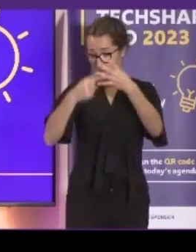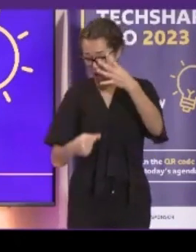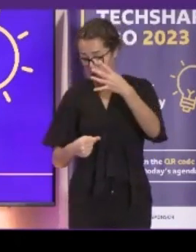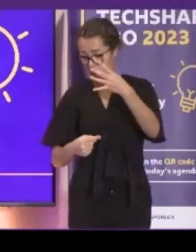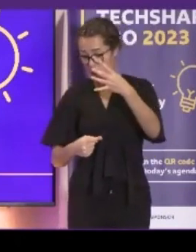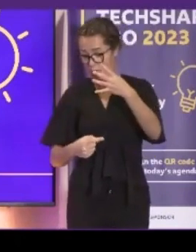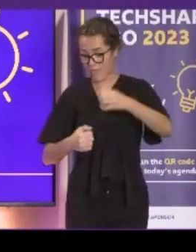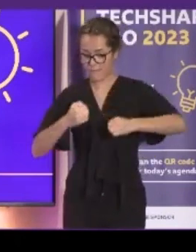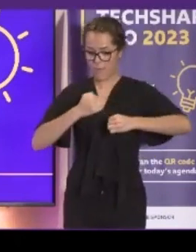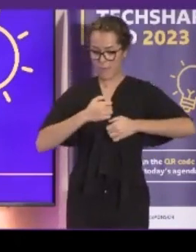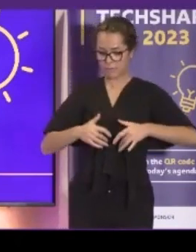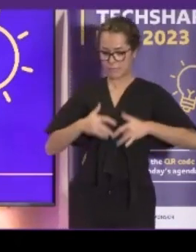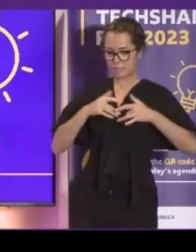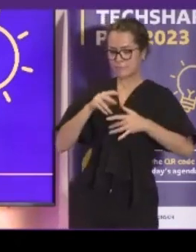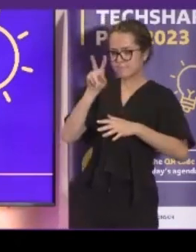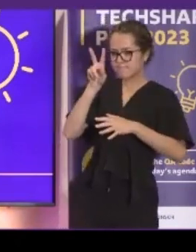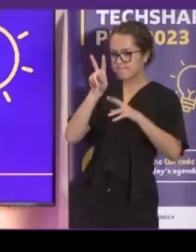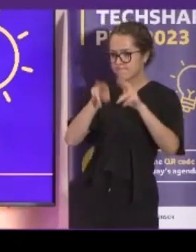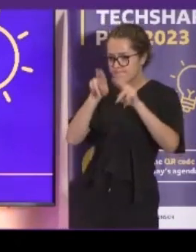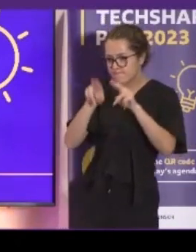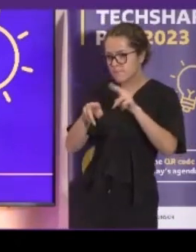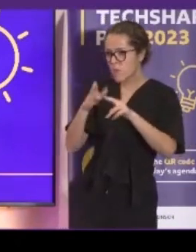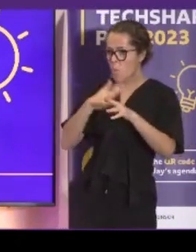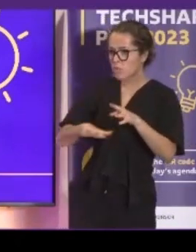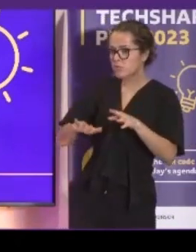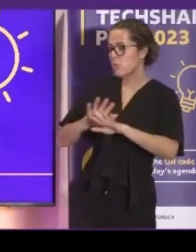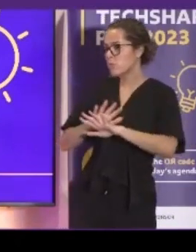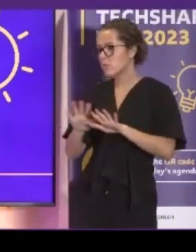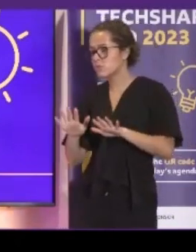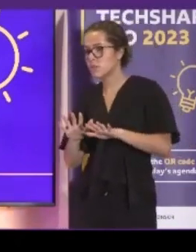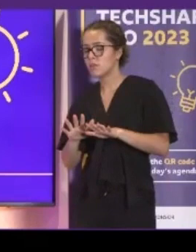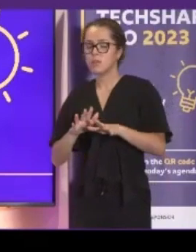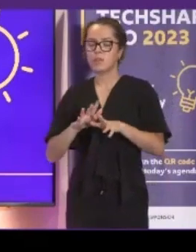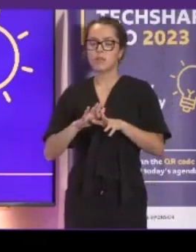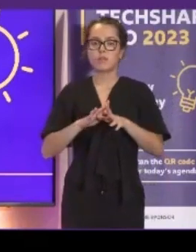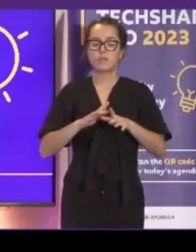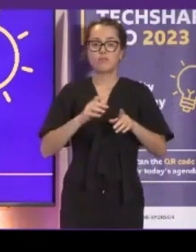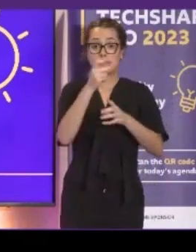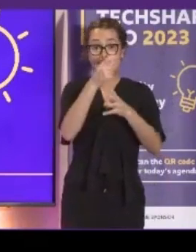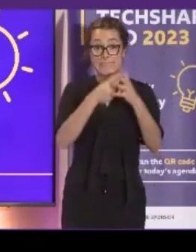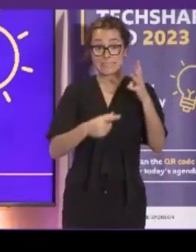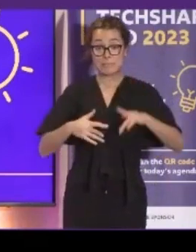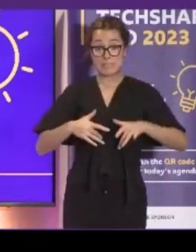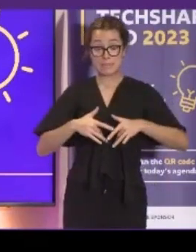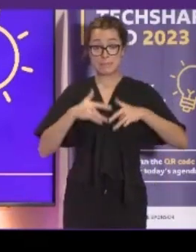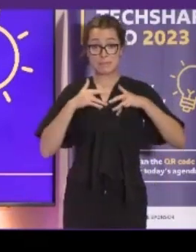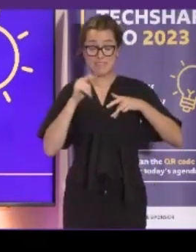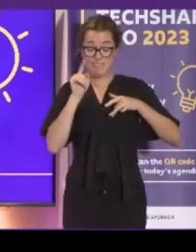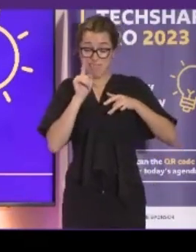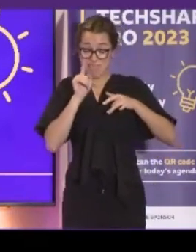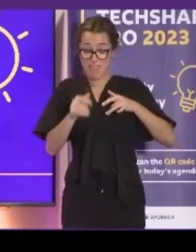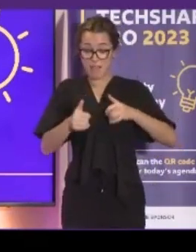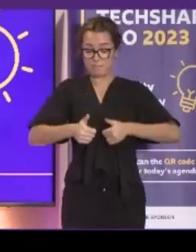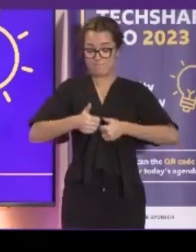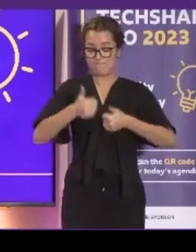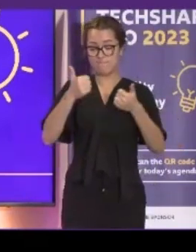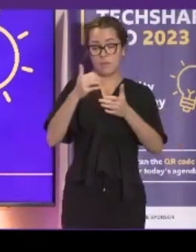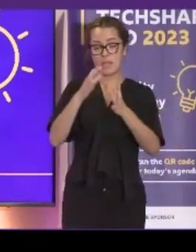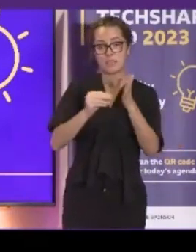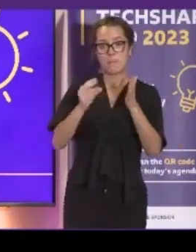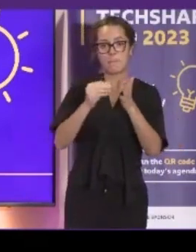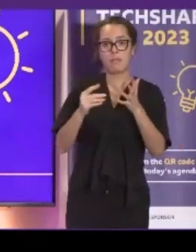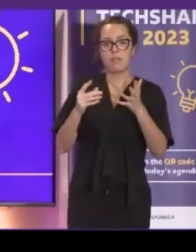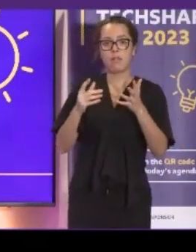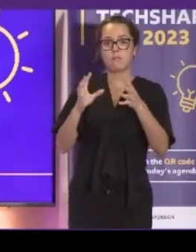perspective. And I think that from a digital accessibility perspective, this has been a really, really good example on how we can